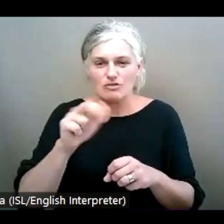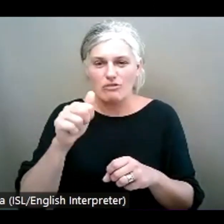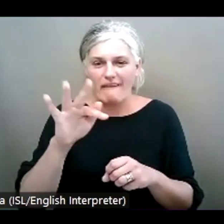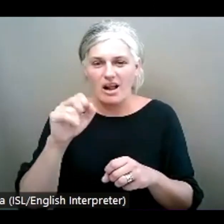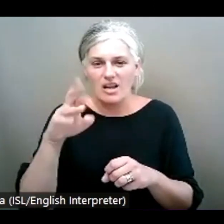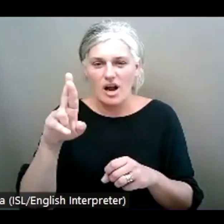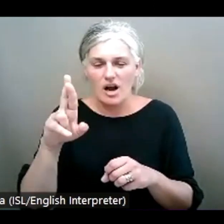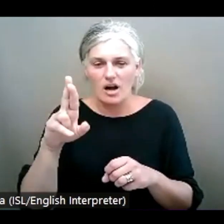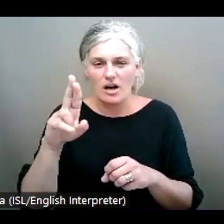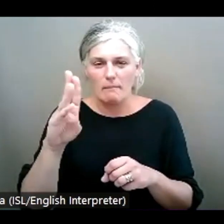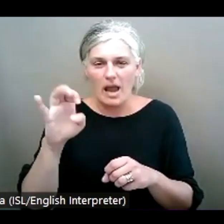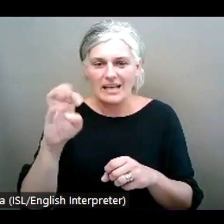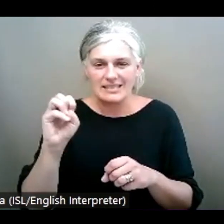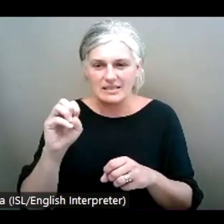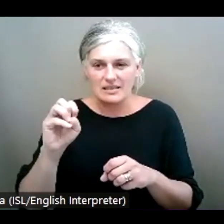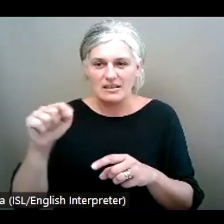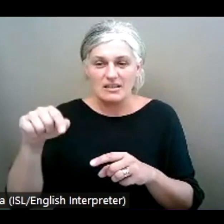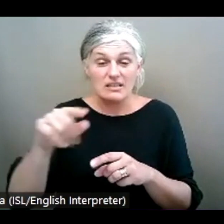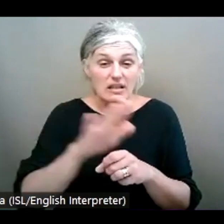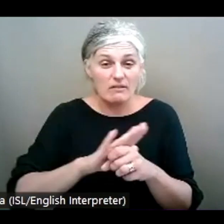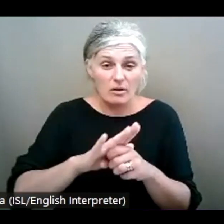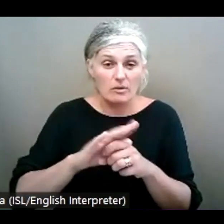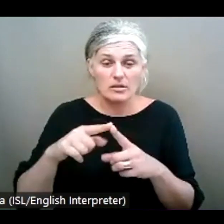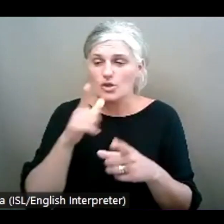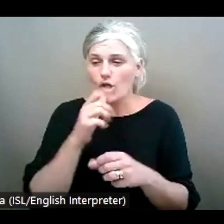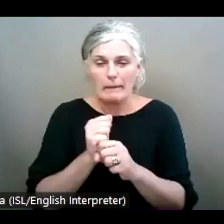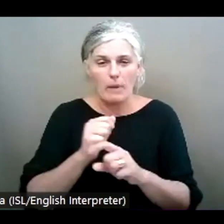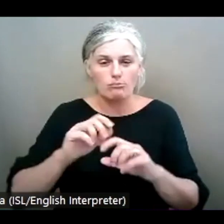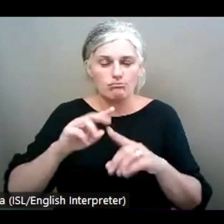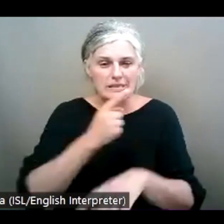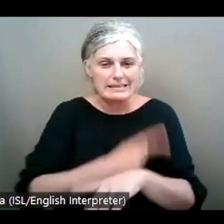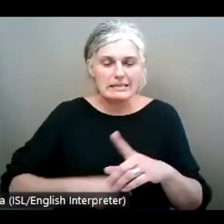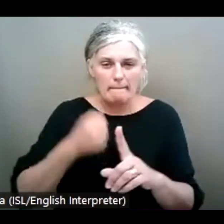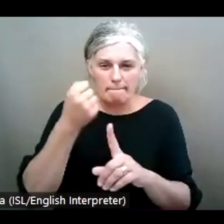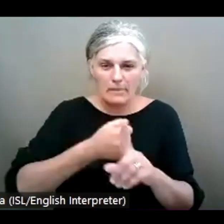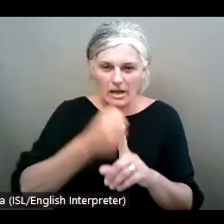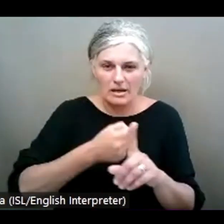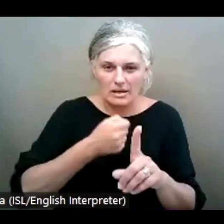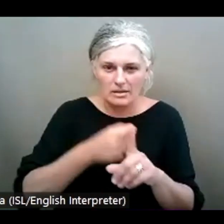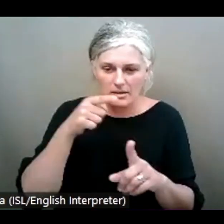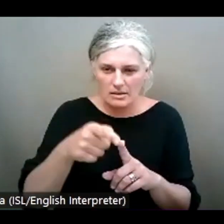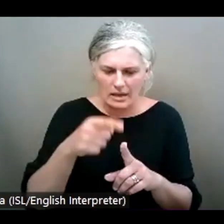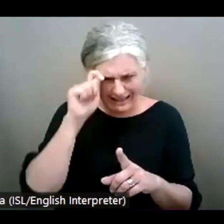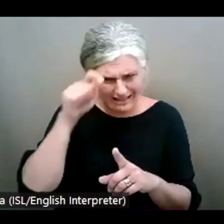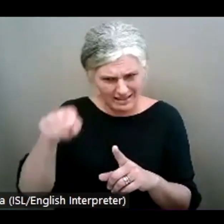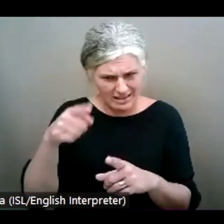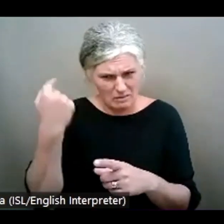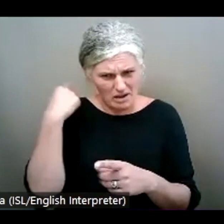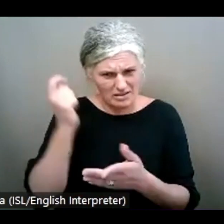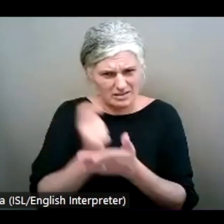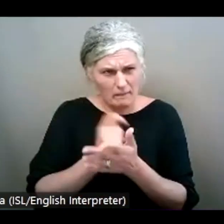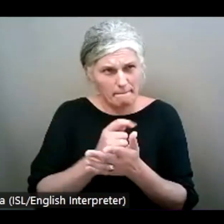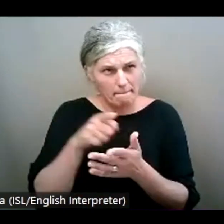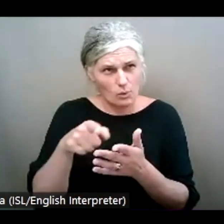Alison Laughlin, the Yeah. disabled artist who was 8 months pregnant. Yeah, she was. Big,